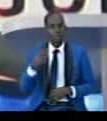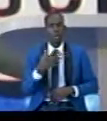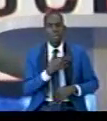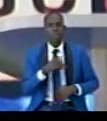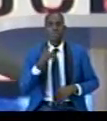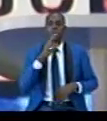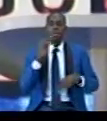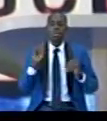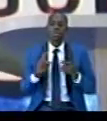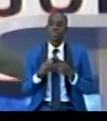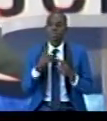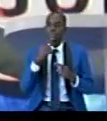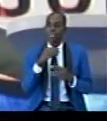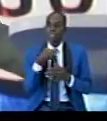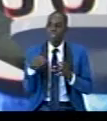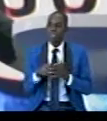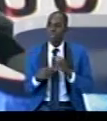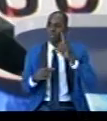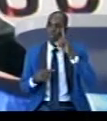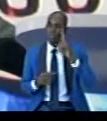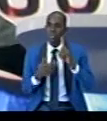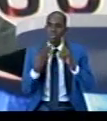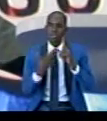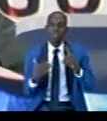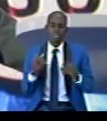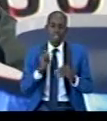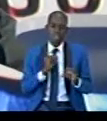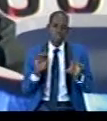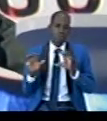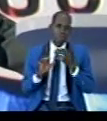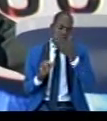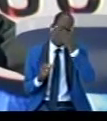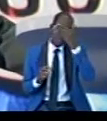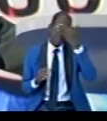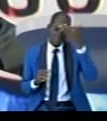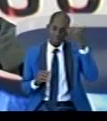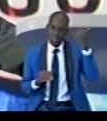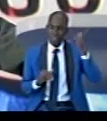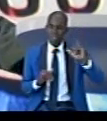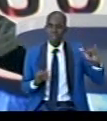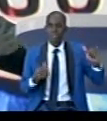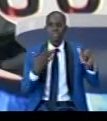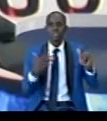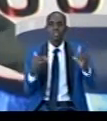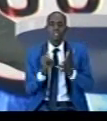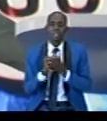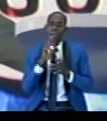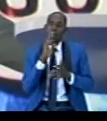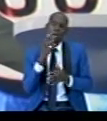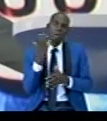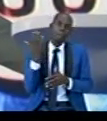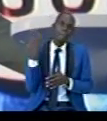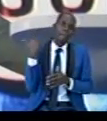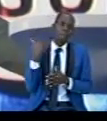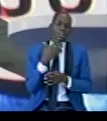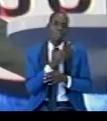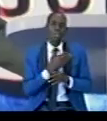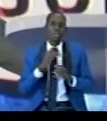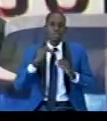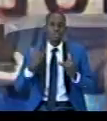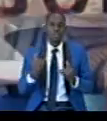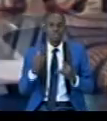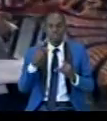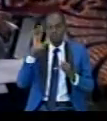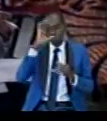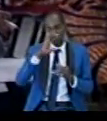say, this one thing I do, forgetting those things which are behind and reaching forth unto